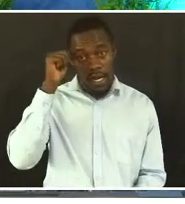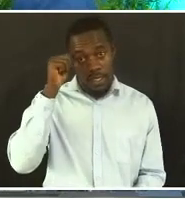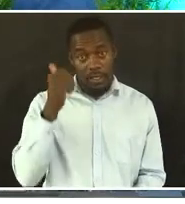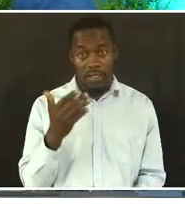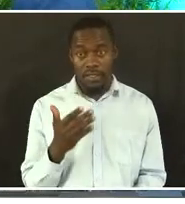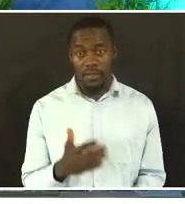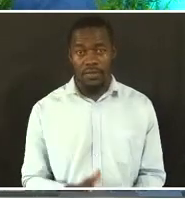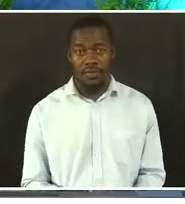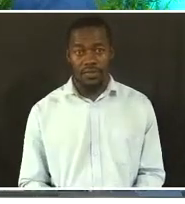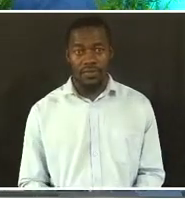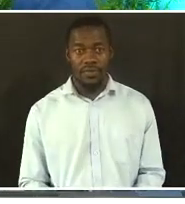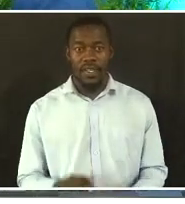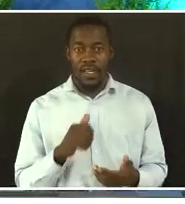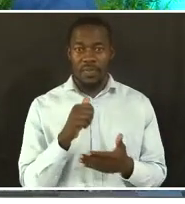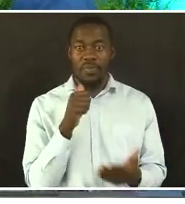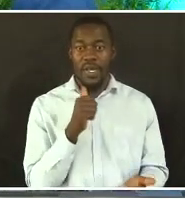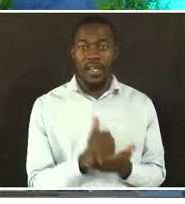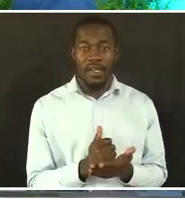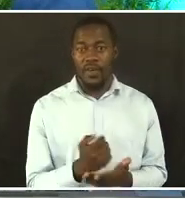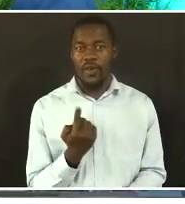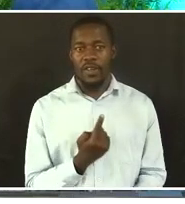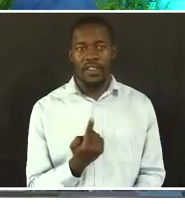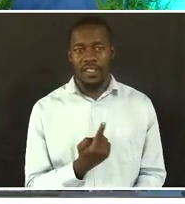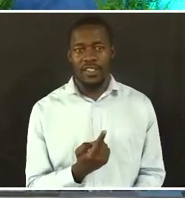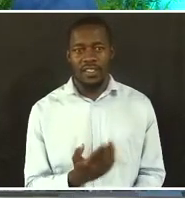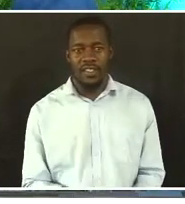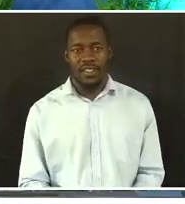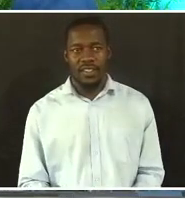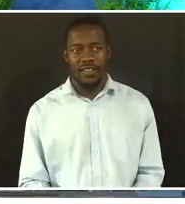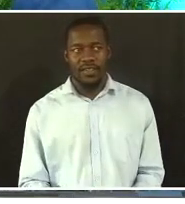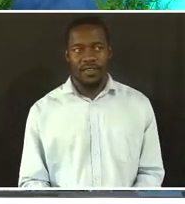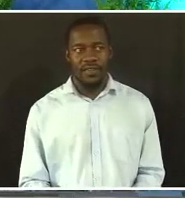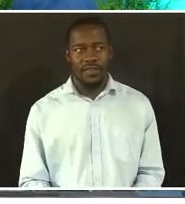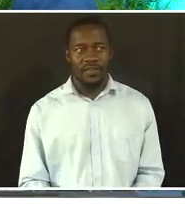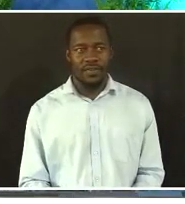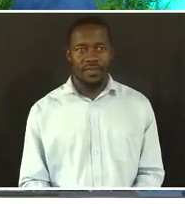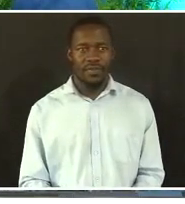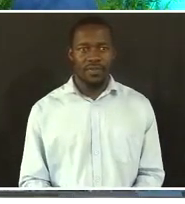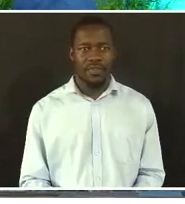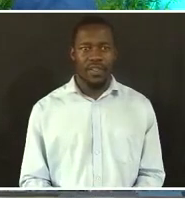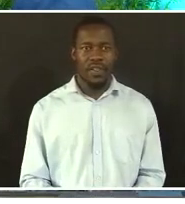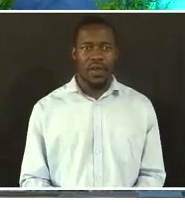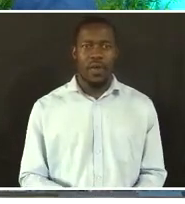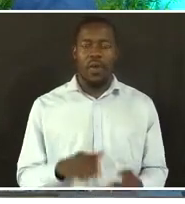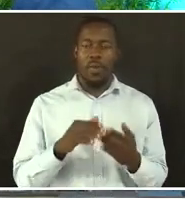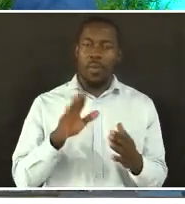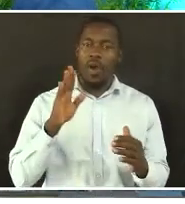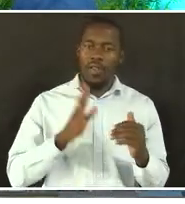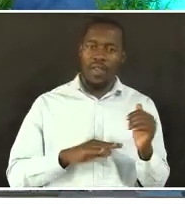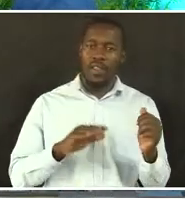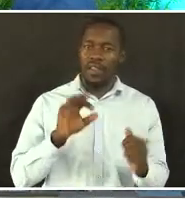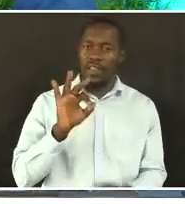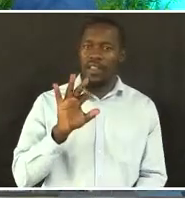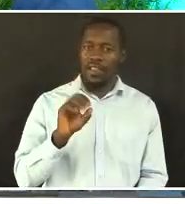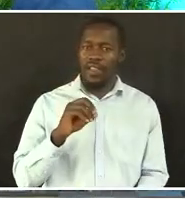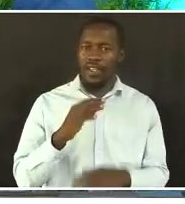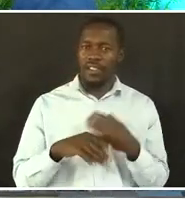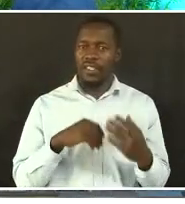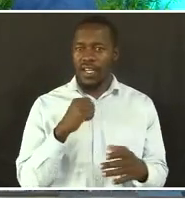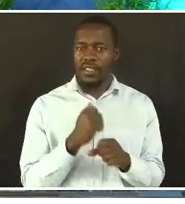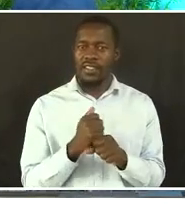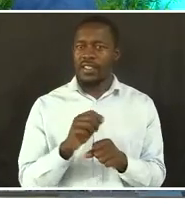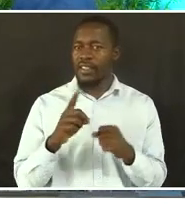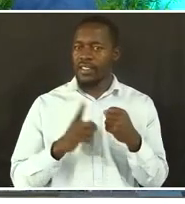amen. As in, sincerely speaking, with over 30 years, 40 years, 60 years, you are on planet